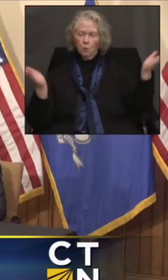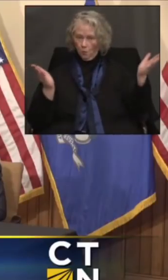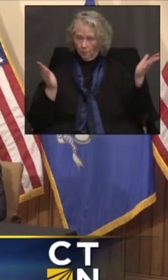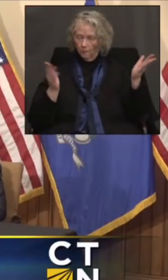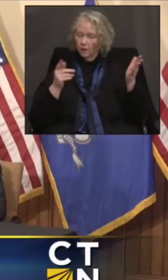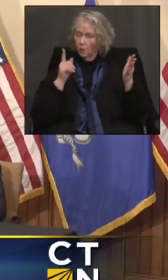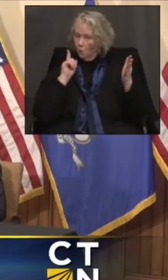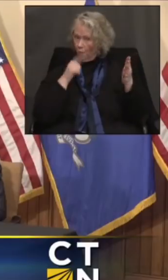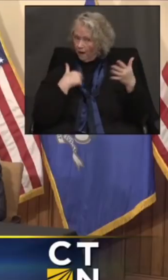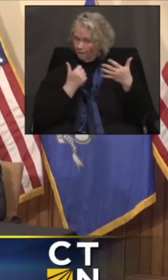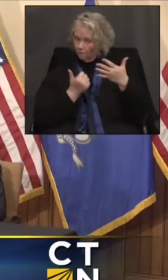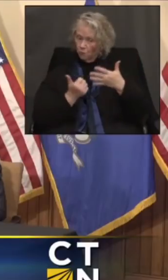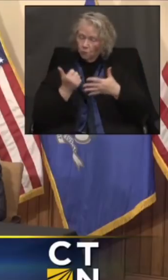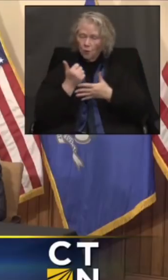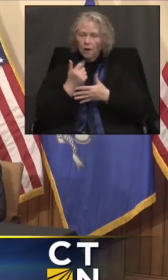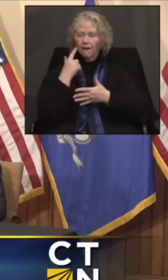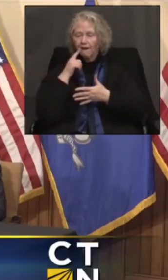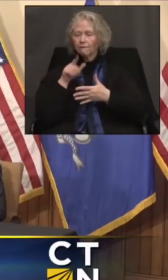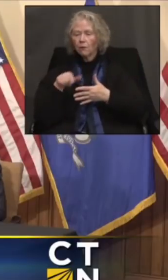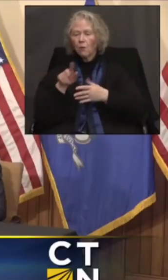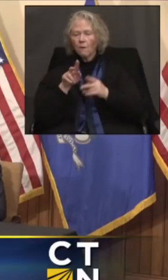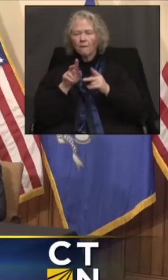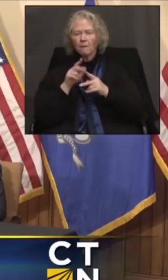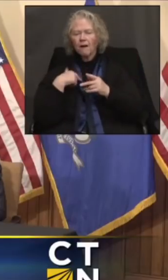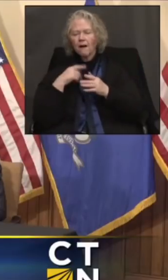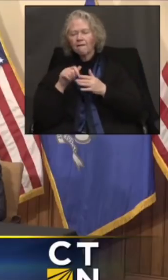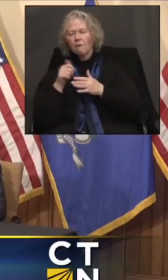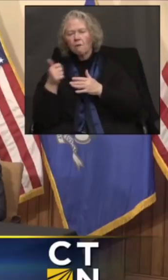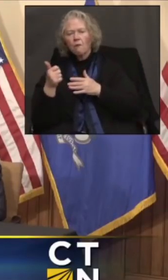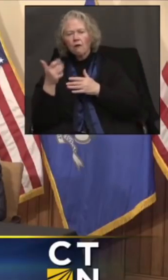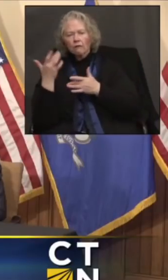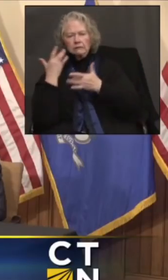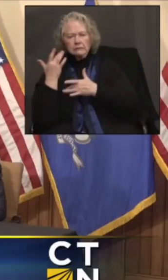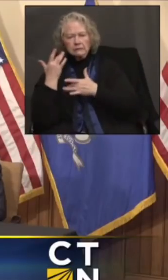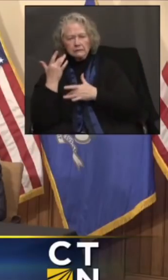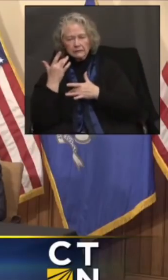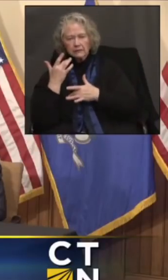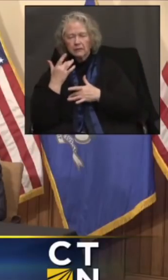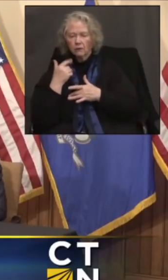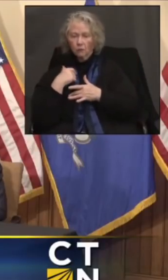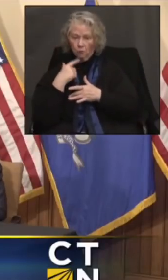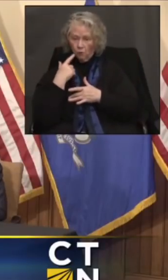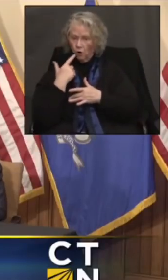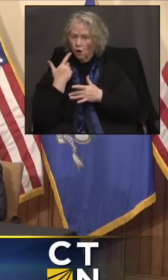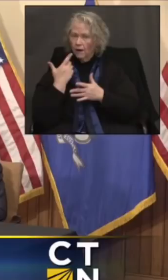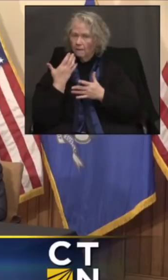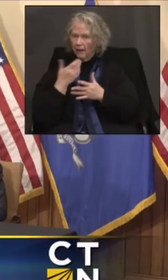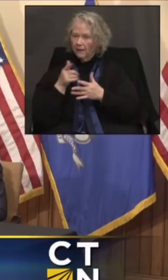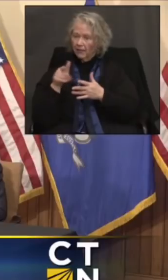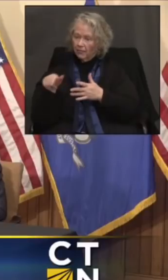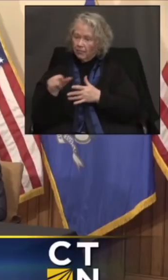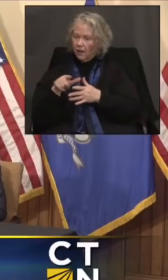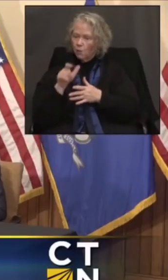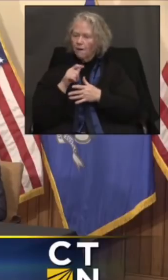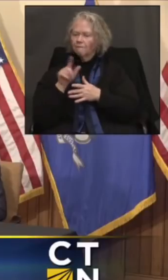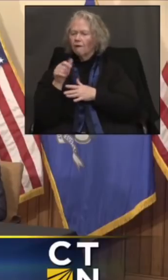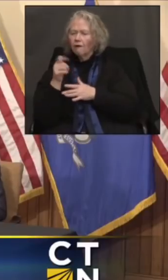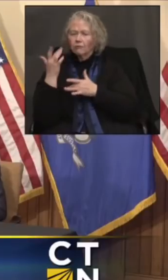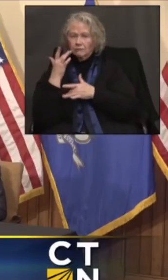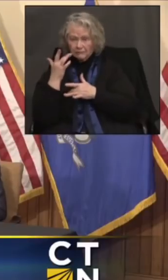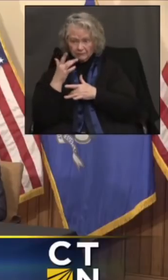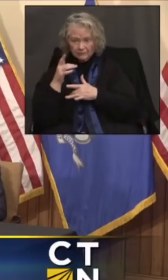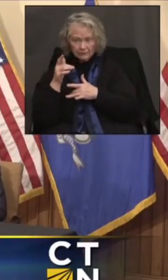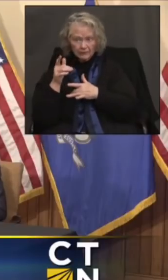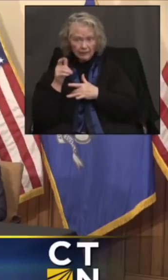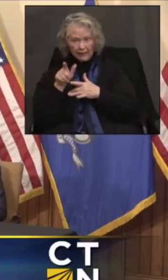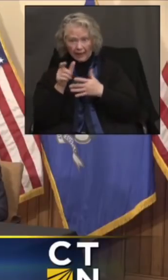prioritization for those with comorbidities? We've been hearing about the possibility of accelerated access for this population, and just wanted to see